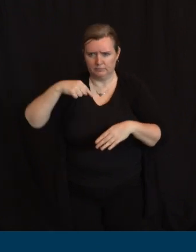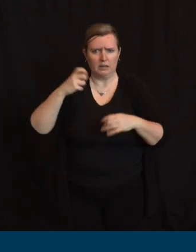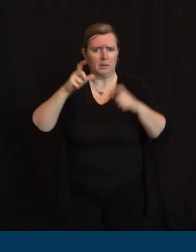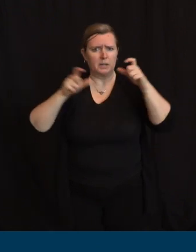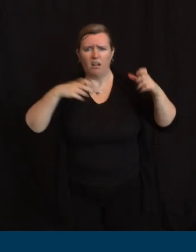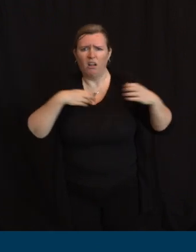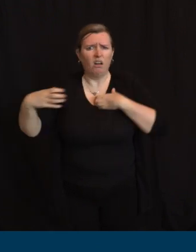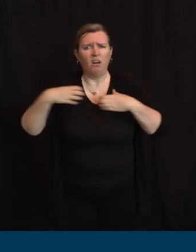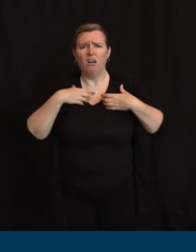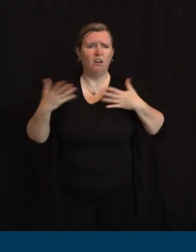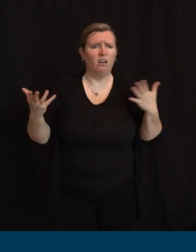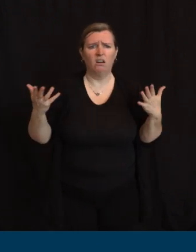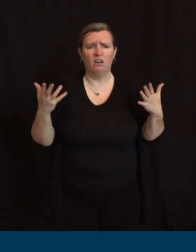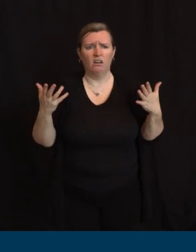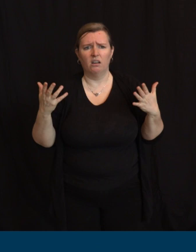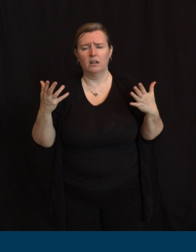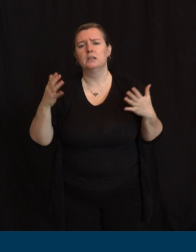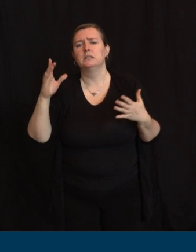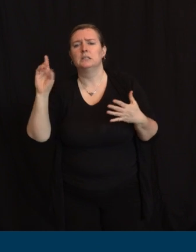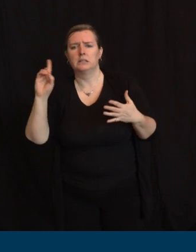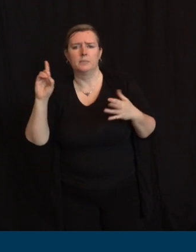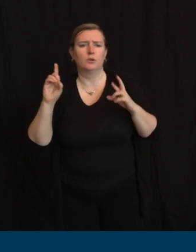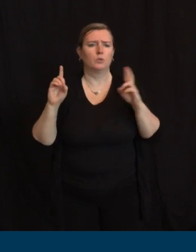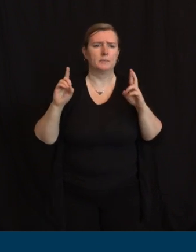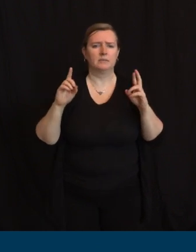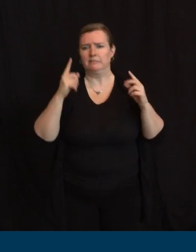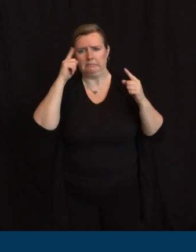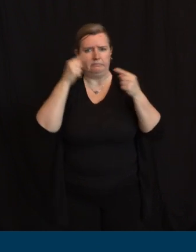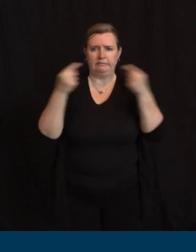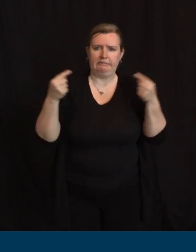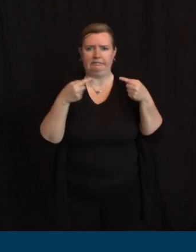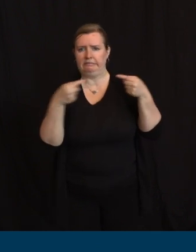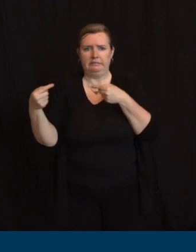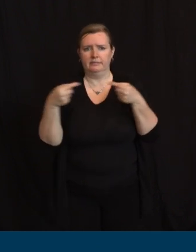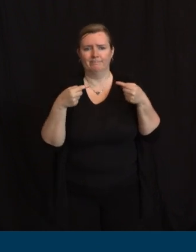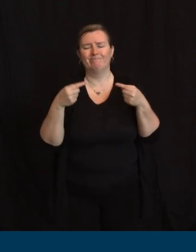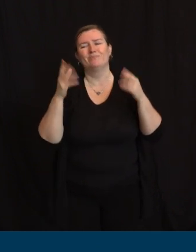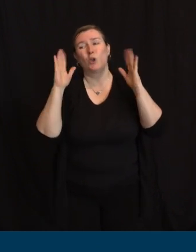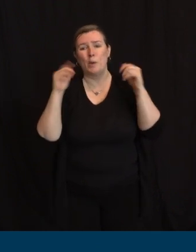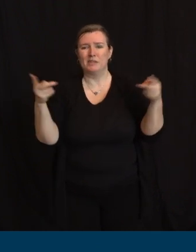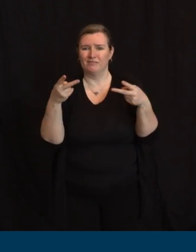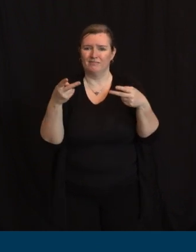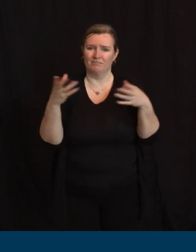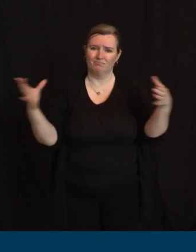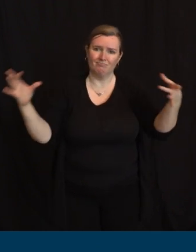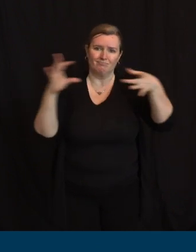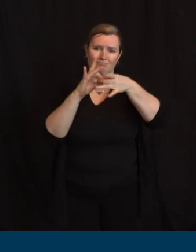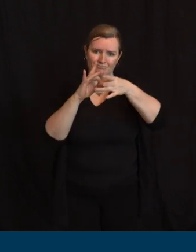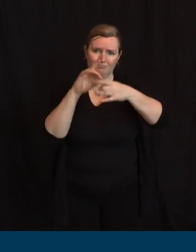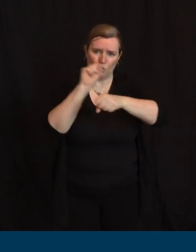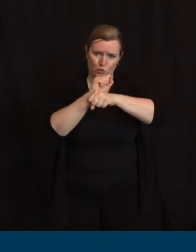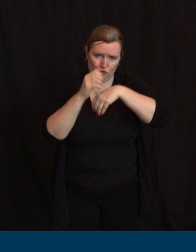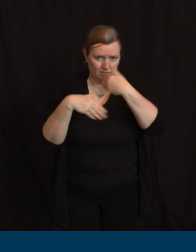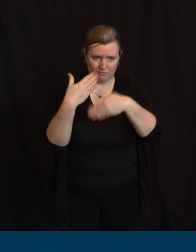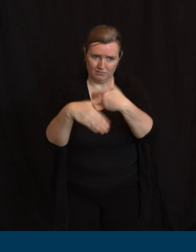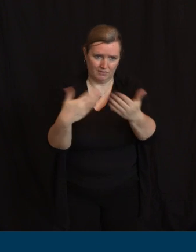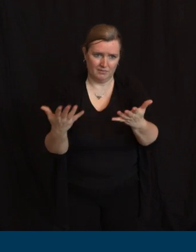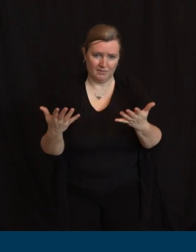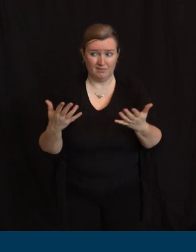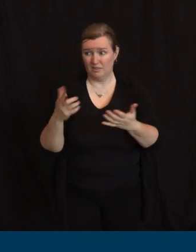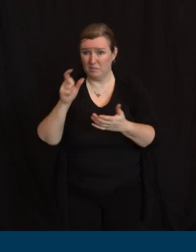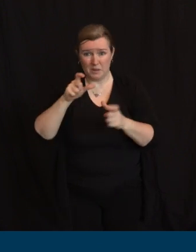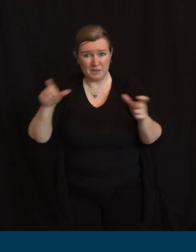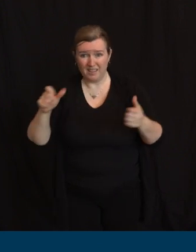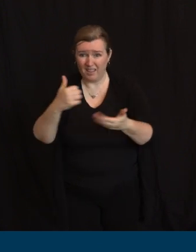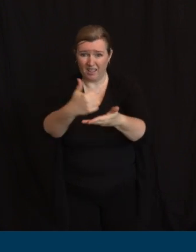that. It's not either or, right? Individuals need help, small businesses need help, states need help.